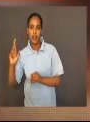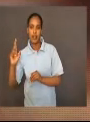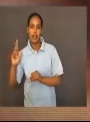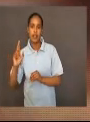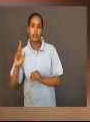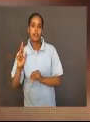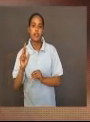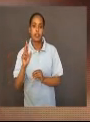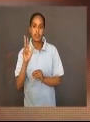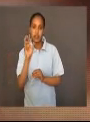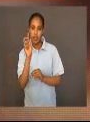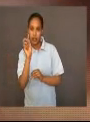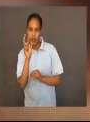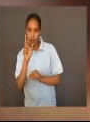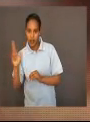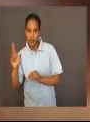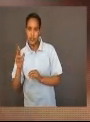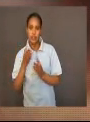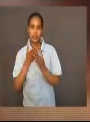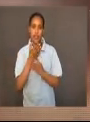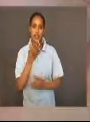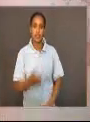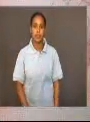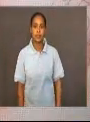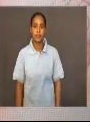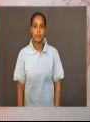are shown on the right side.